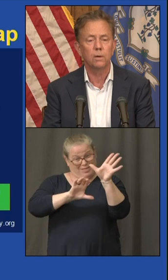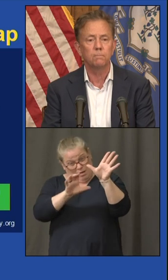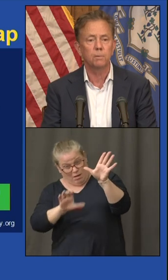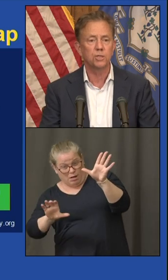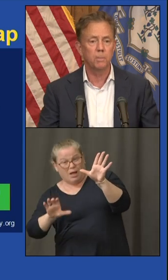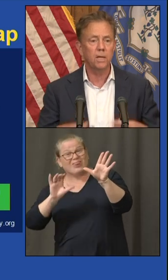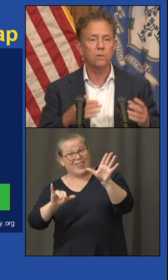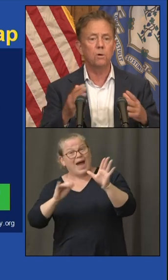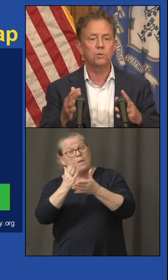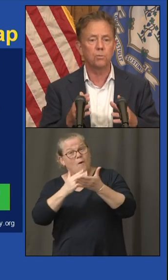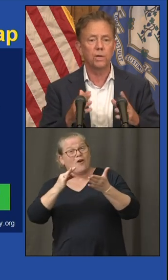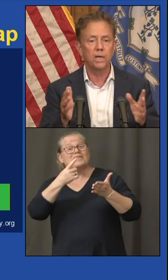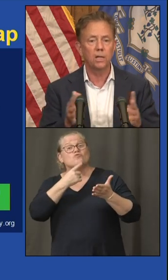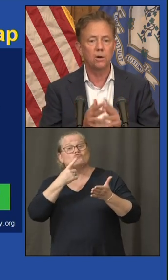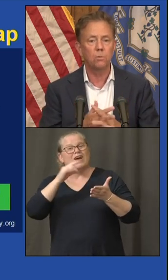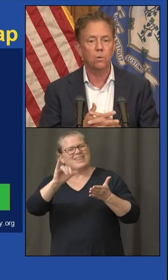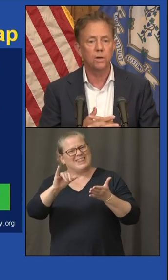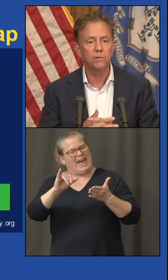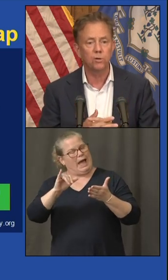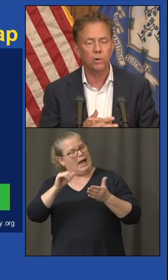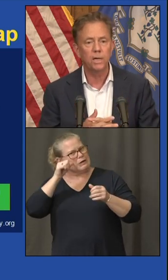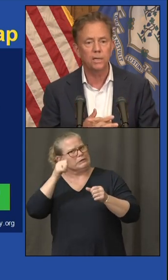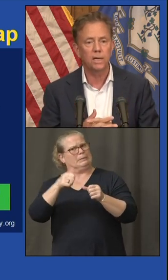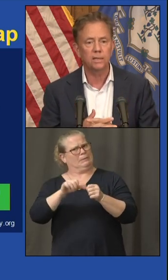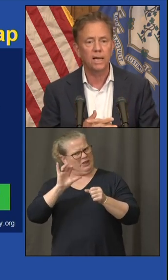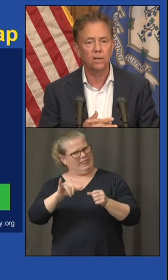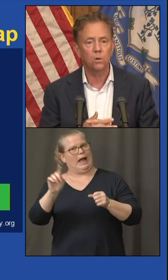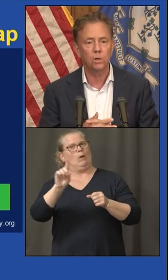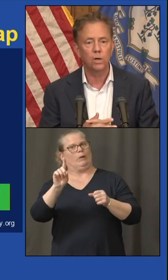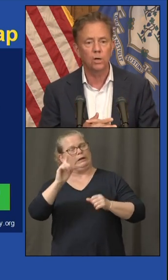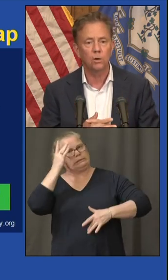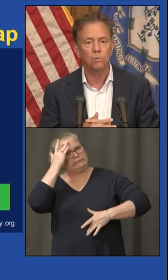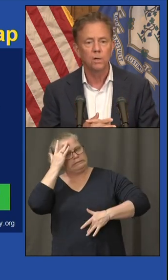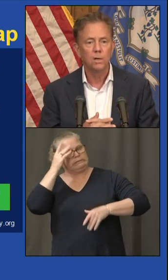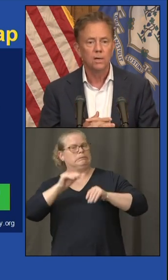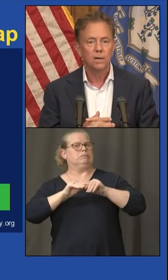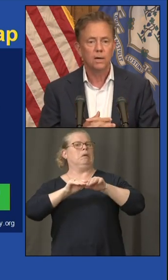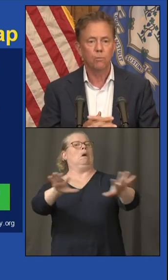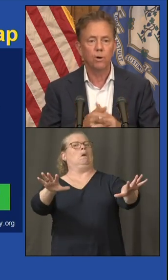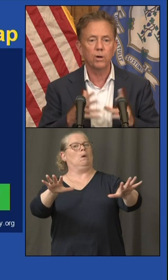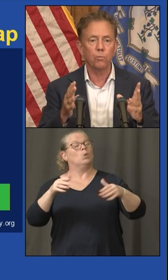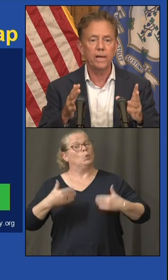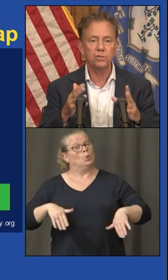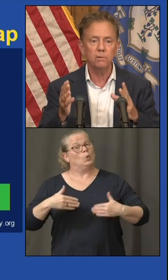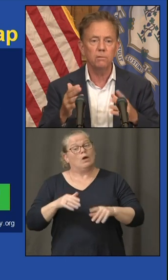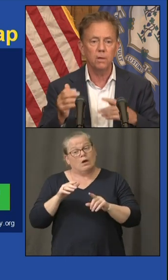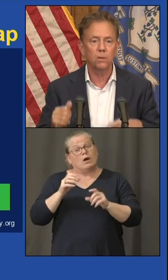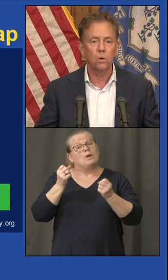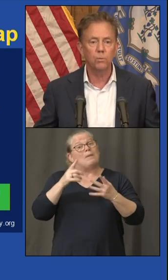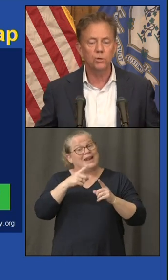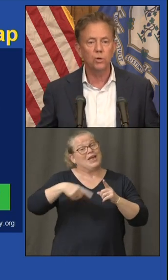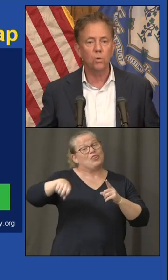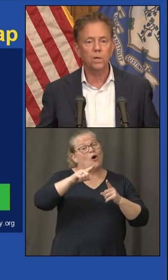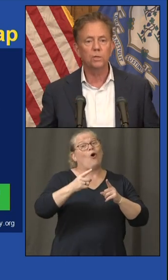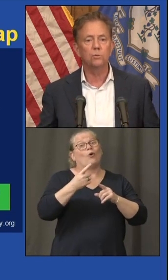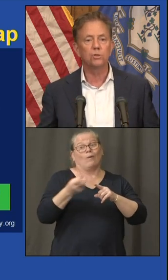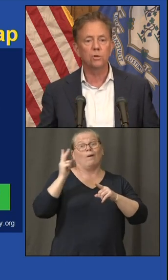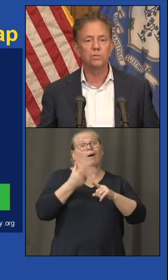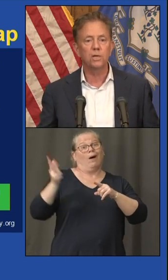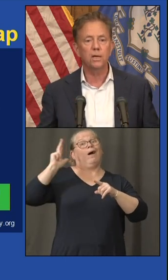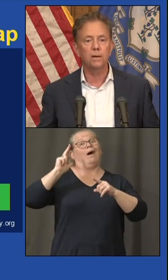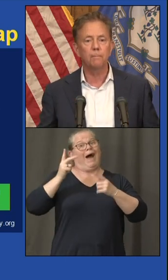because many of those were in yellow or even green not that long ago. We're in a region, along with New York